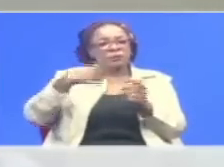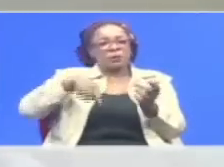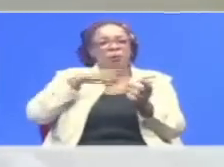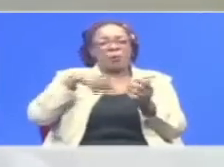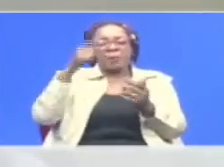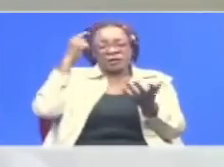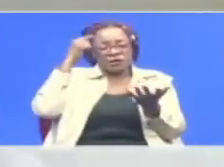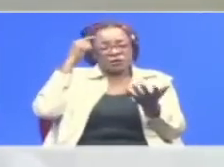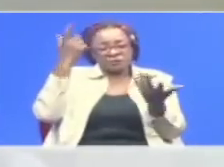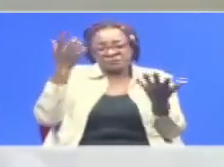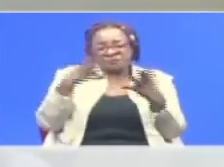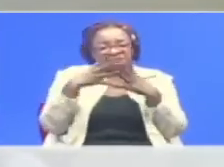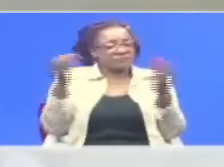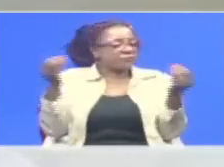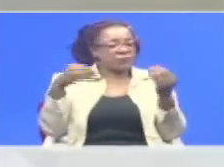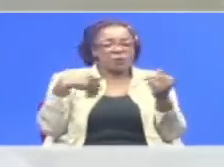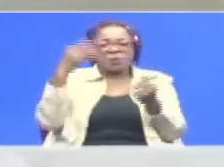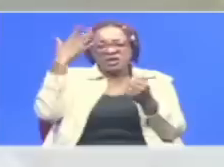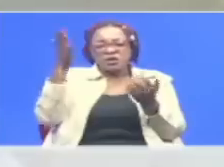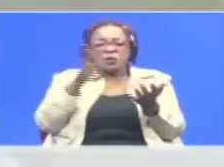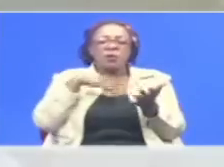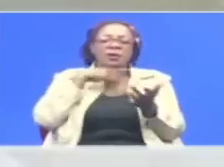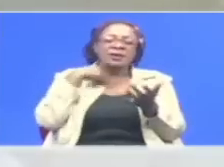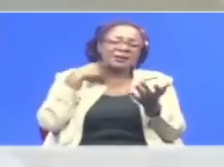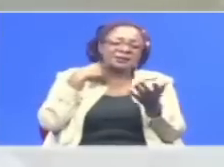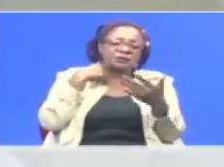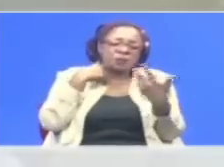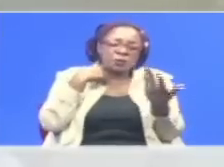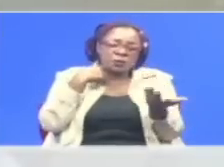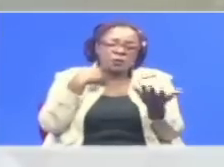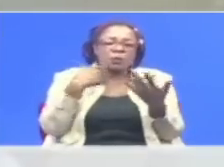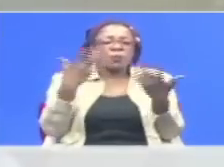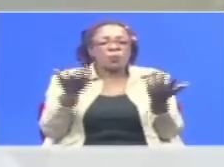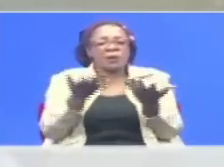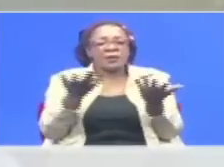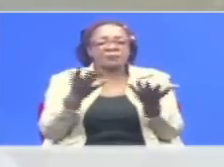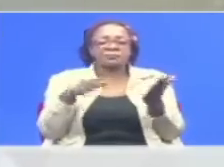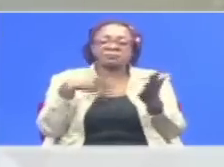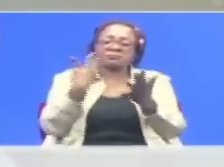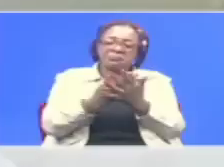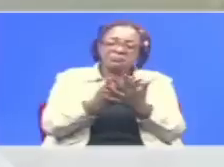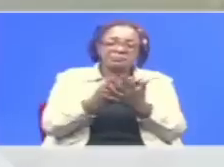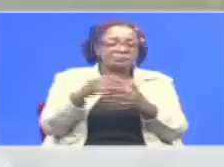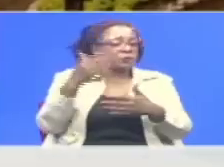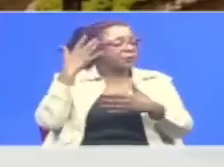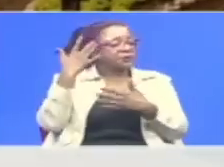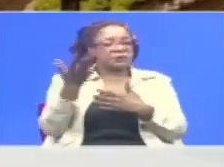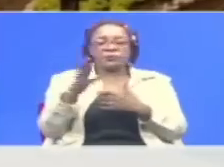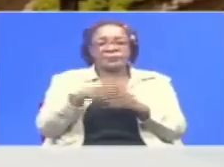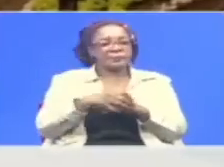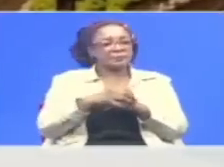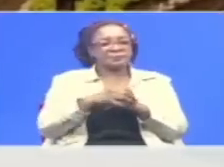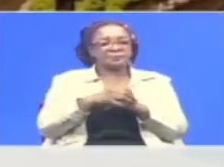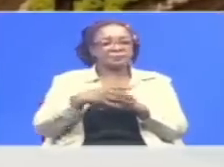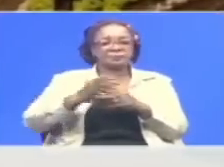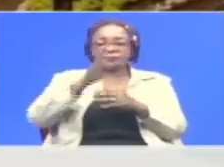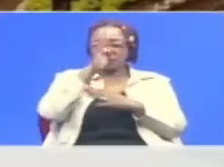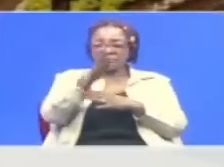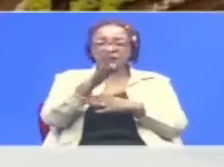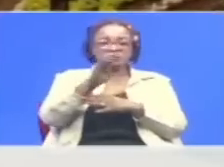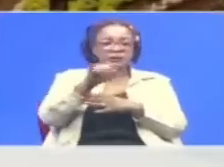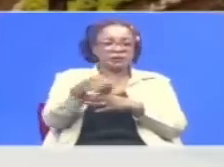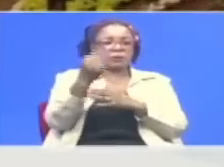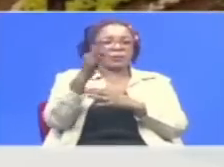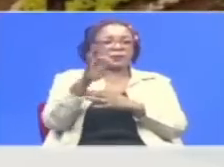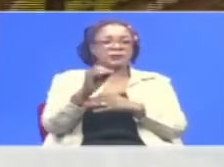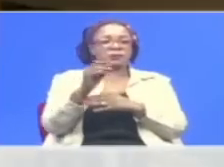ashatupotea. Hatukujua ameuawa wala amepelekwa wapi wala ameshikwa wala amefanywa nini, hatukujua. On Sunday, January